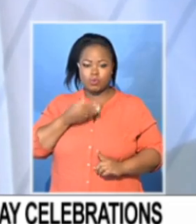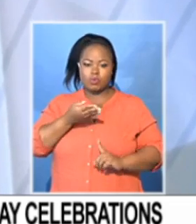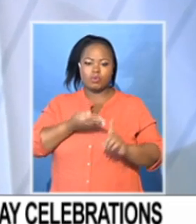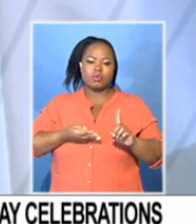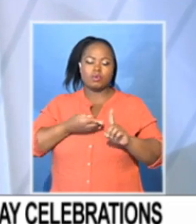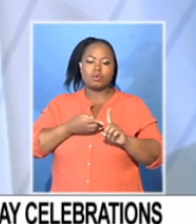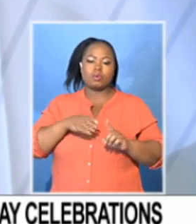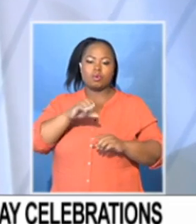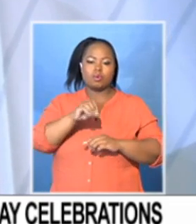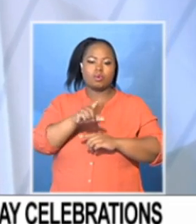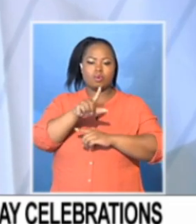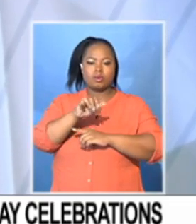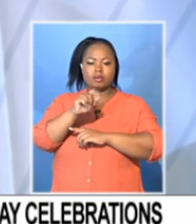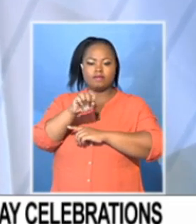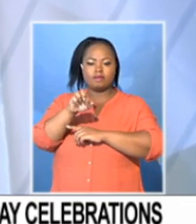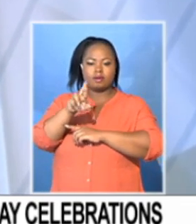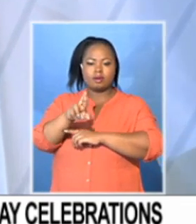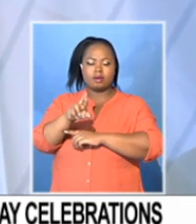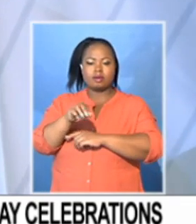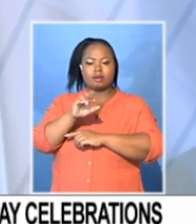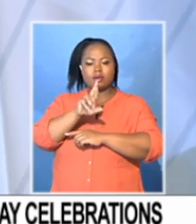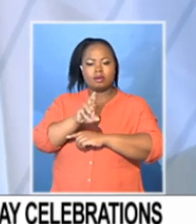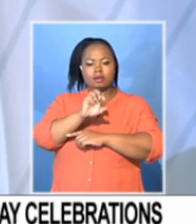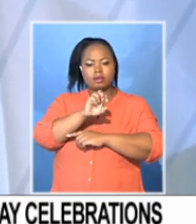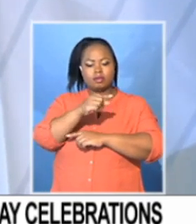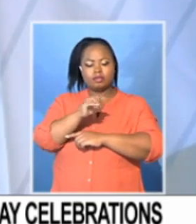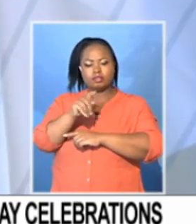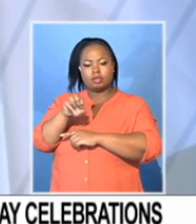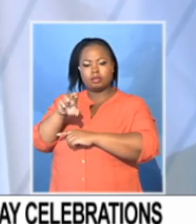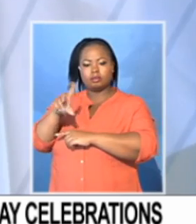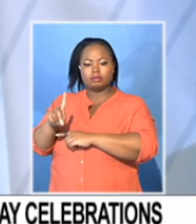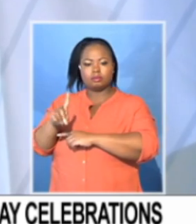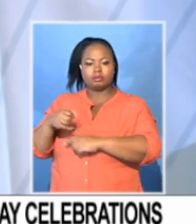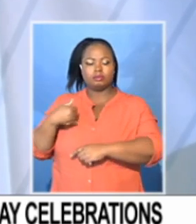President Oliver Reginald Tambo.